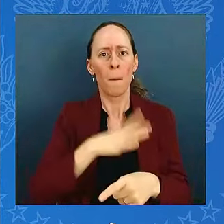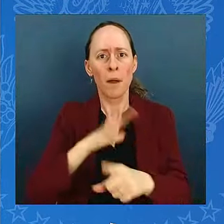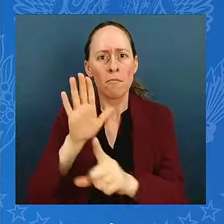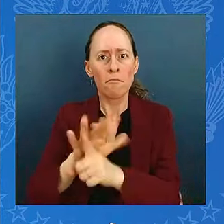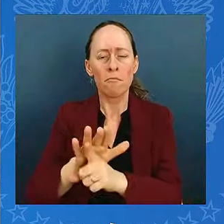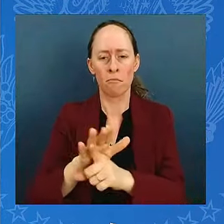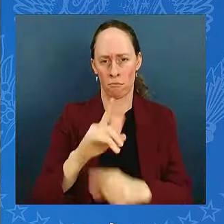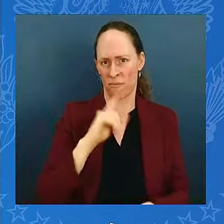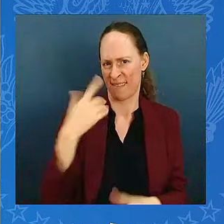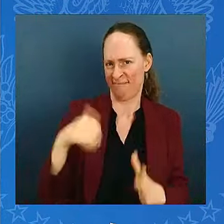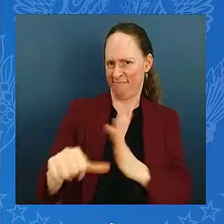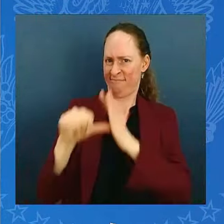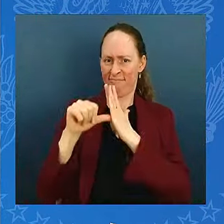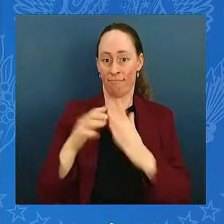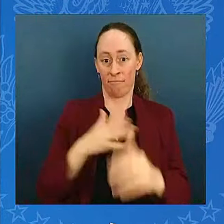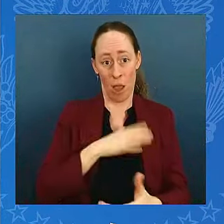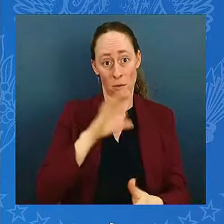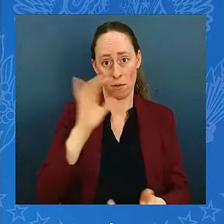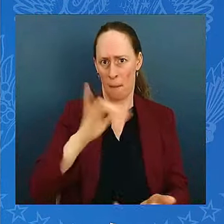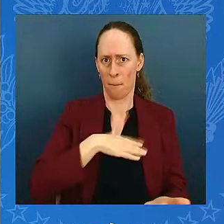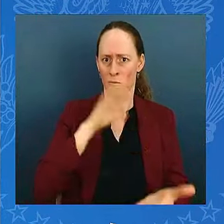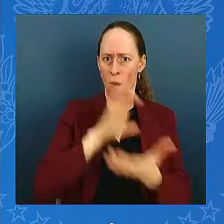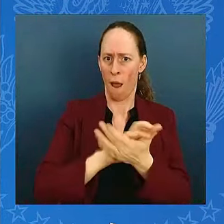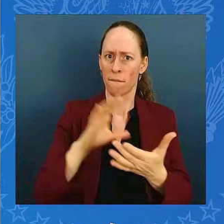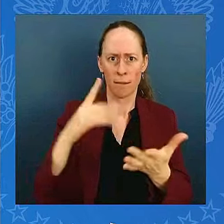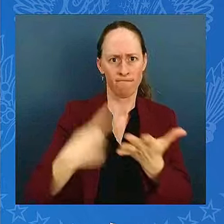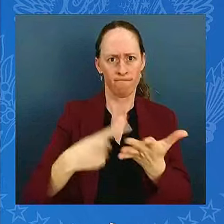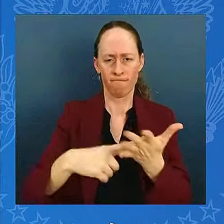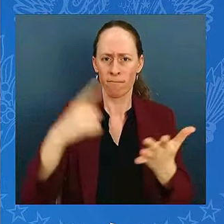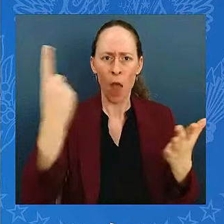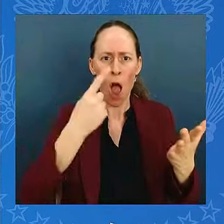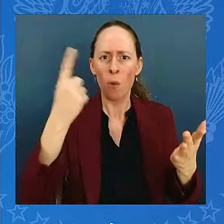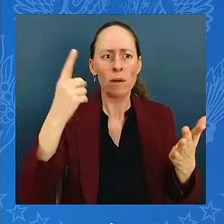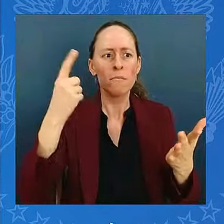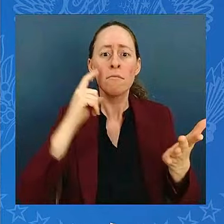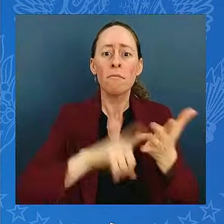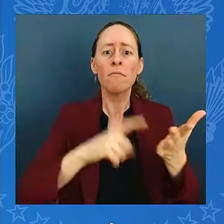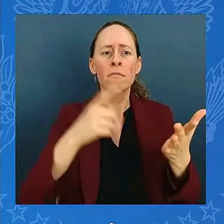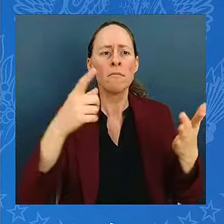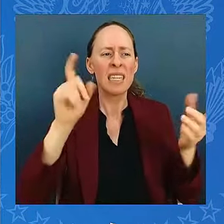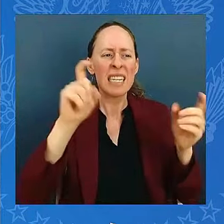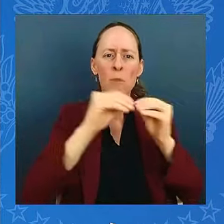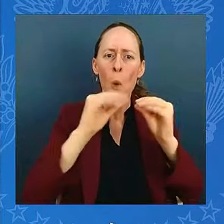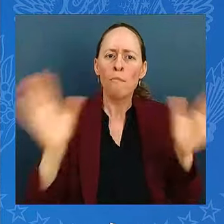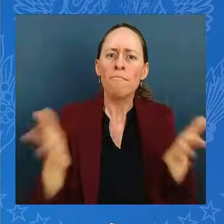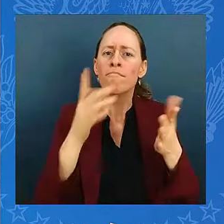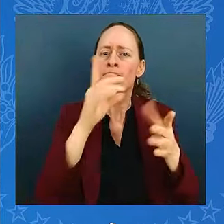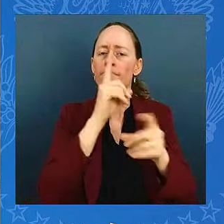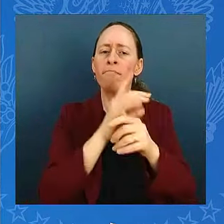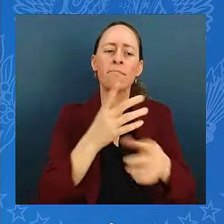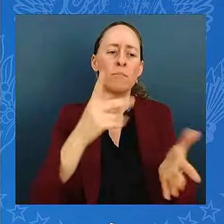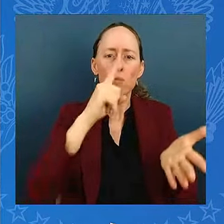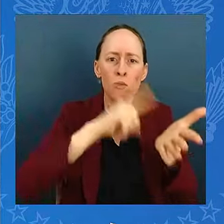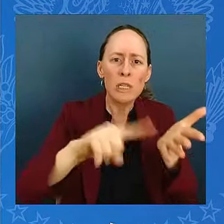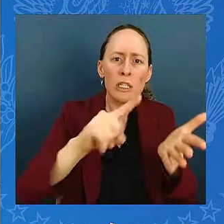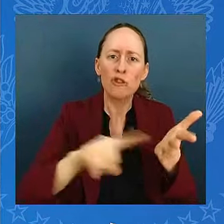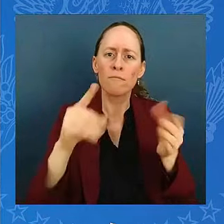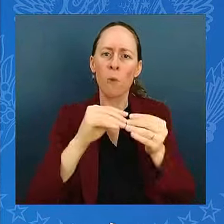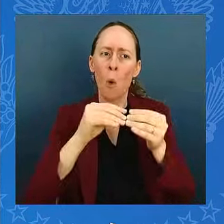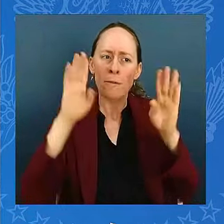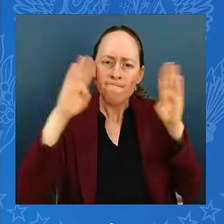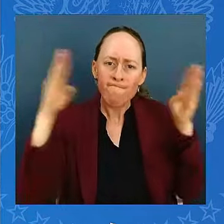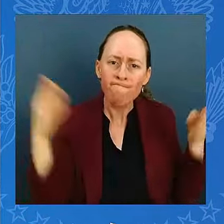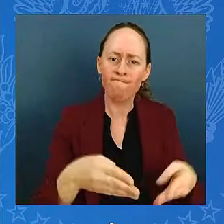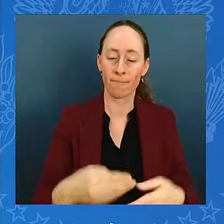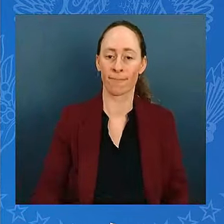research done on women's diseases as men. As a matter of fact, we're going to the United Nations after this to make that very case. You helped establish the